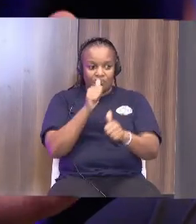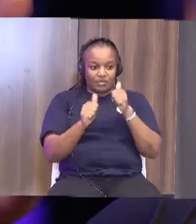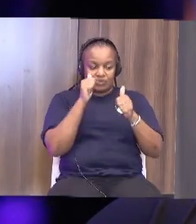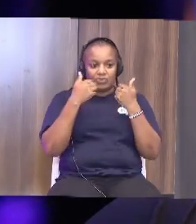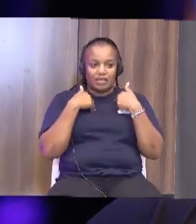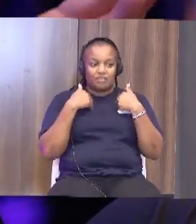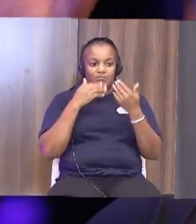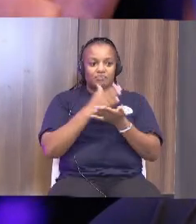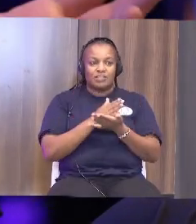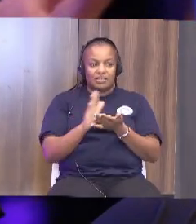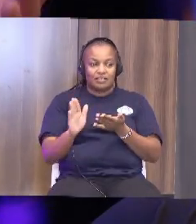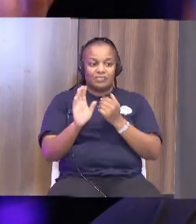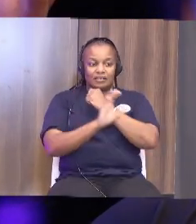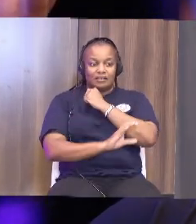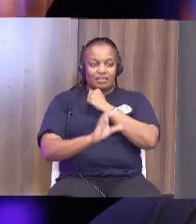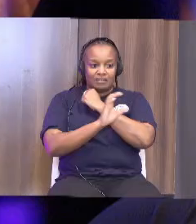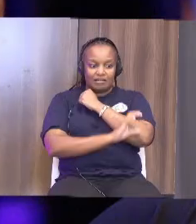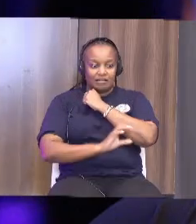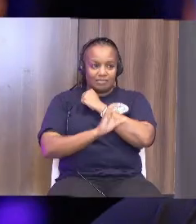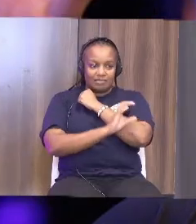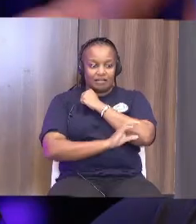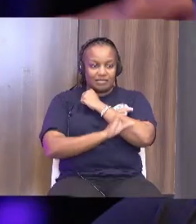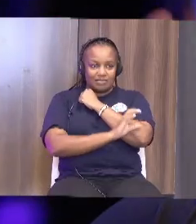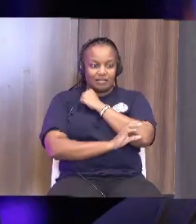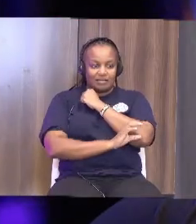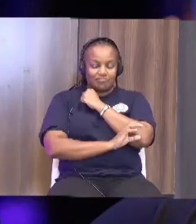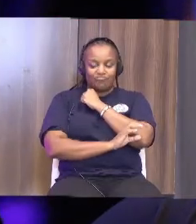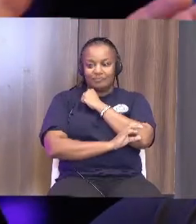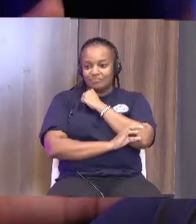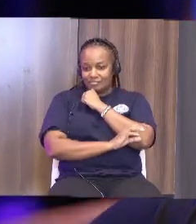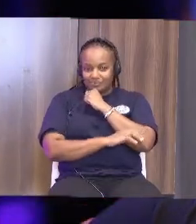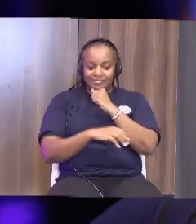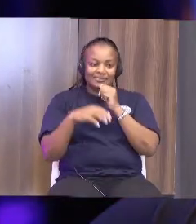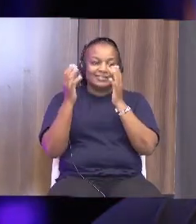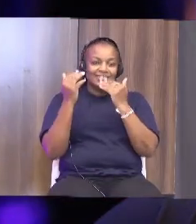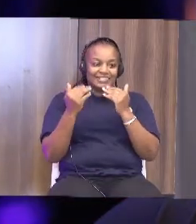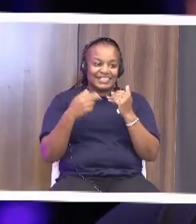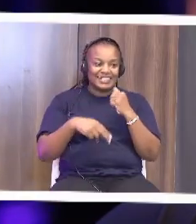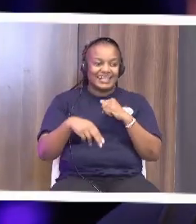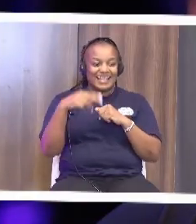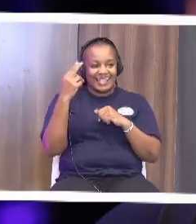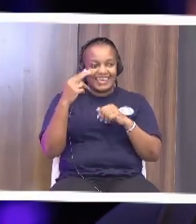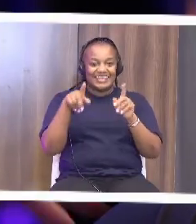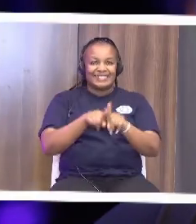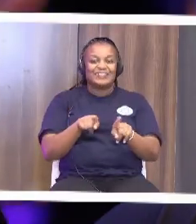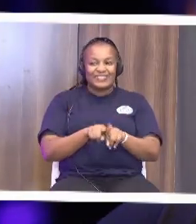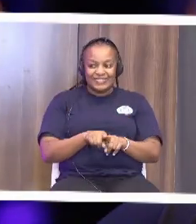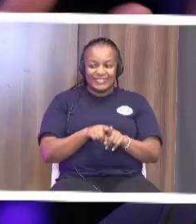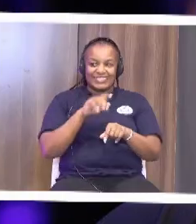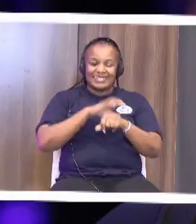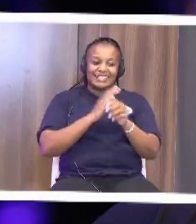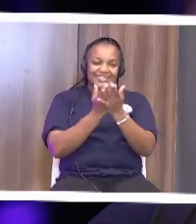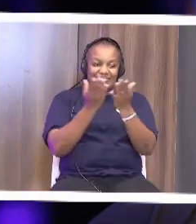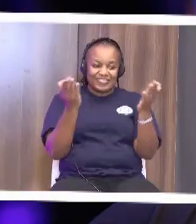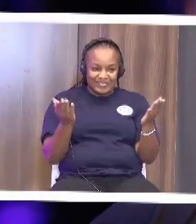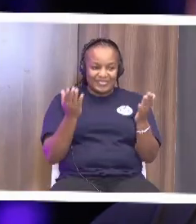country where the vaccine acceptance is higher. And of course, getting new